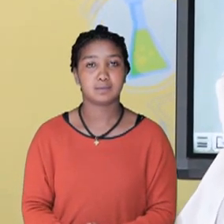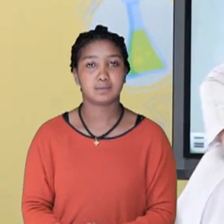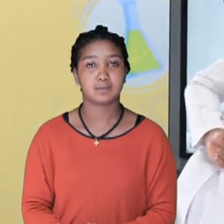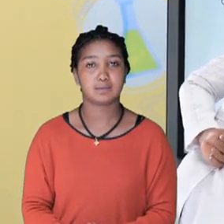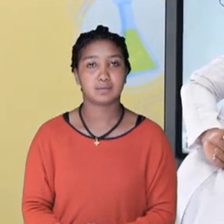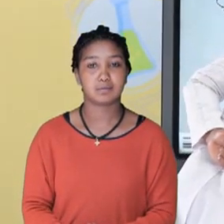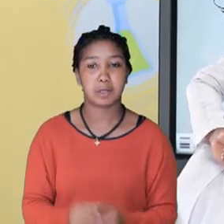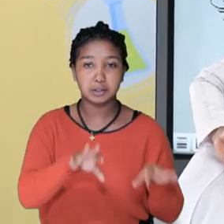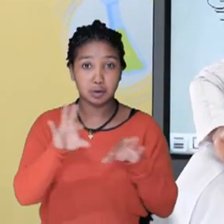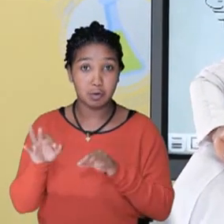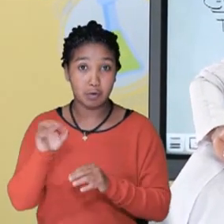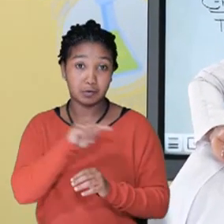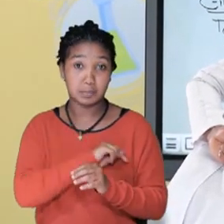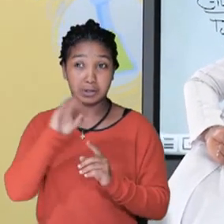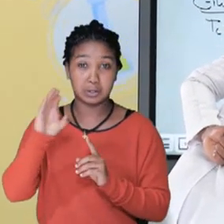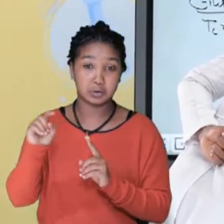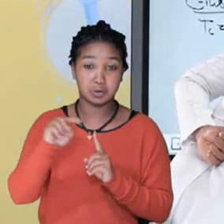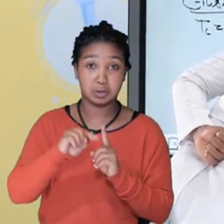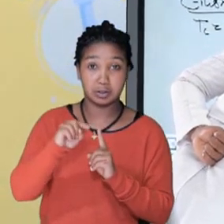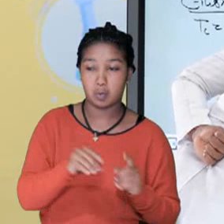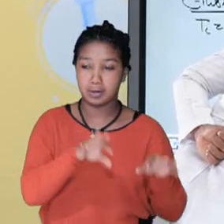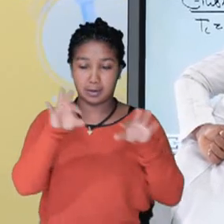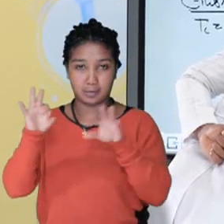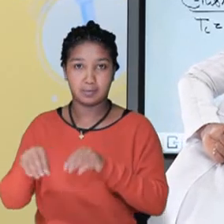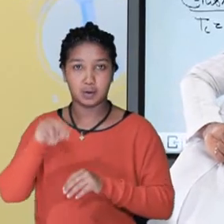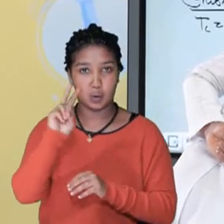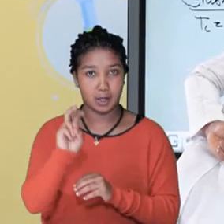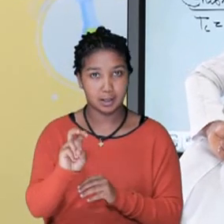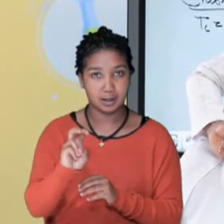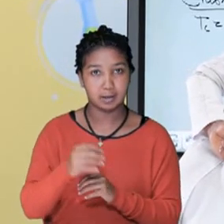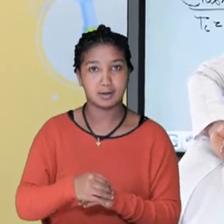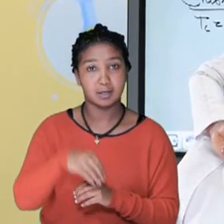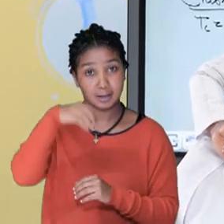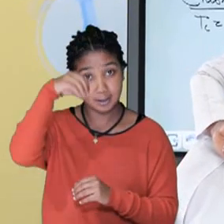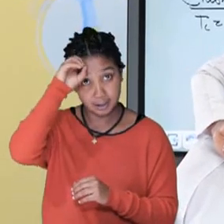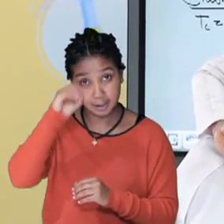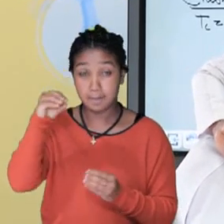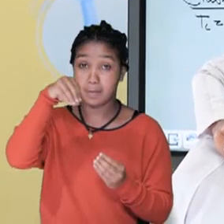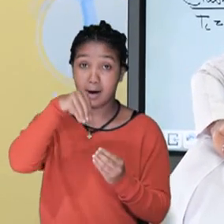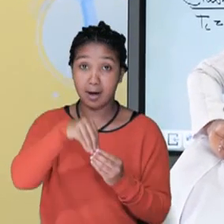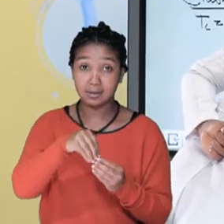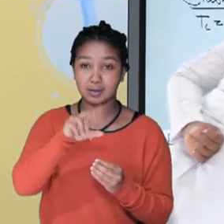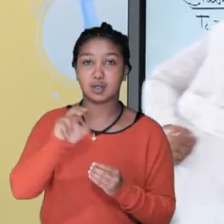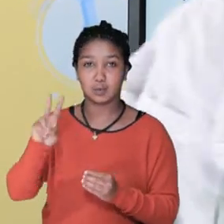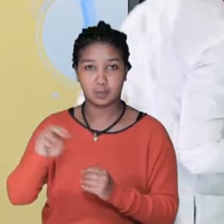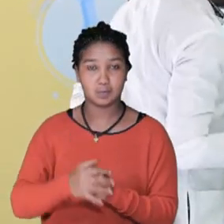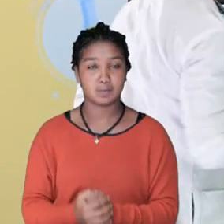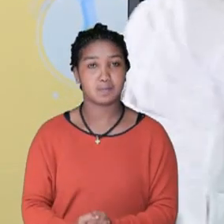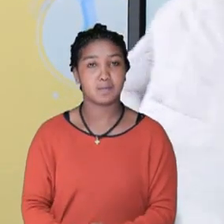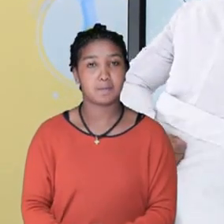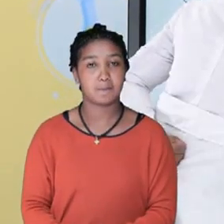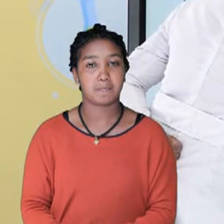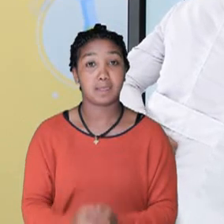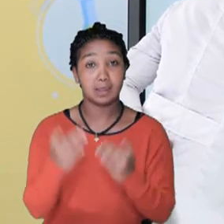instead of temperature in Celsius, we can substitute 20 degree plus 32.